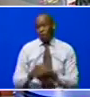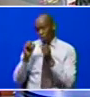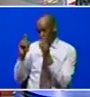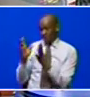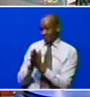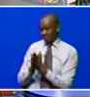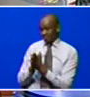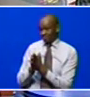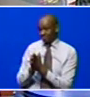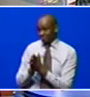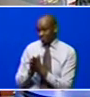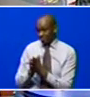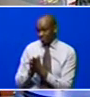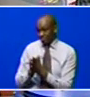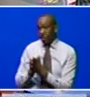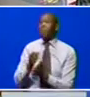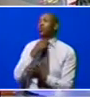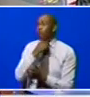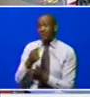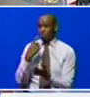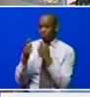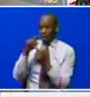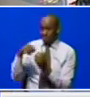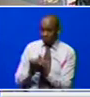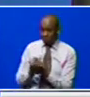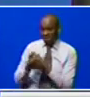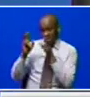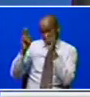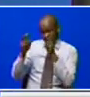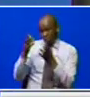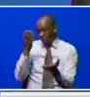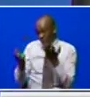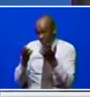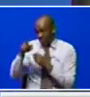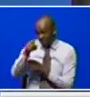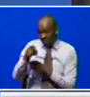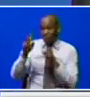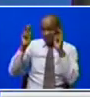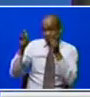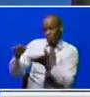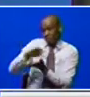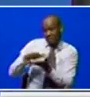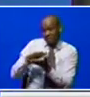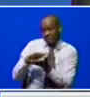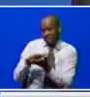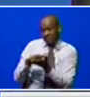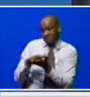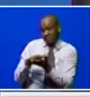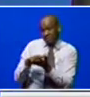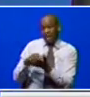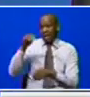So I want us to talk about issues and whether this can be an issue-based